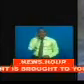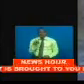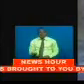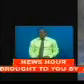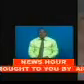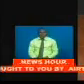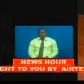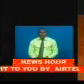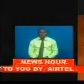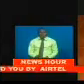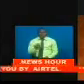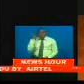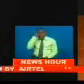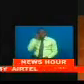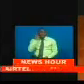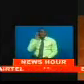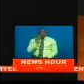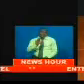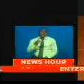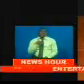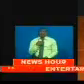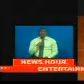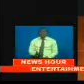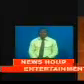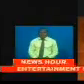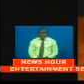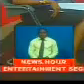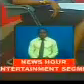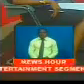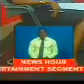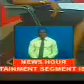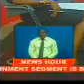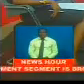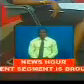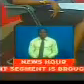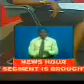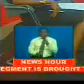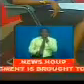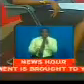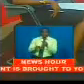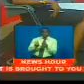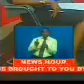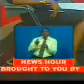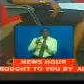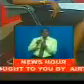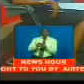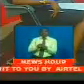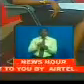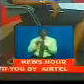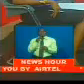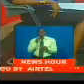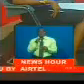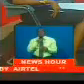Even if I'm not wearing anything African, at least one thing about me is African. African. Yeah. Okay. When I chose the name of my brand,